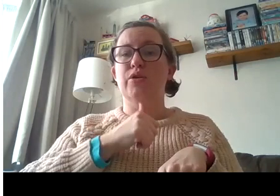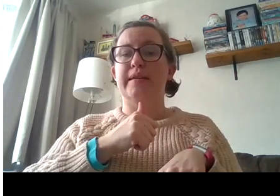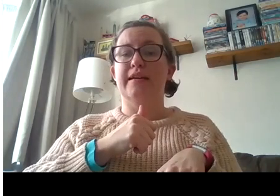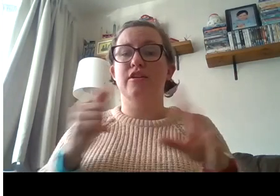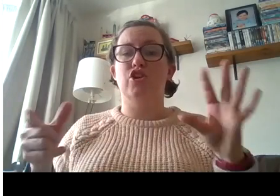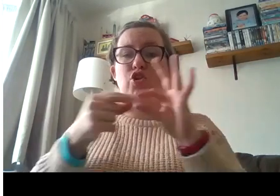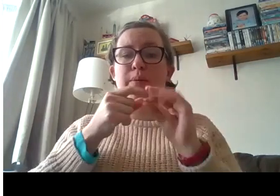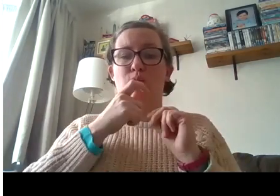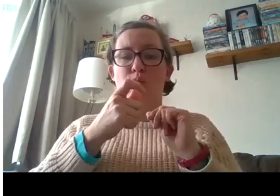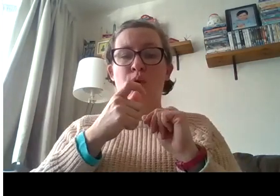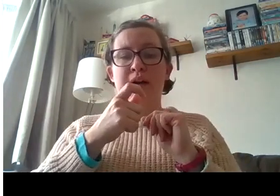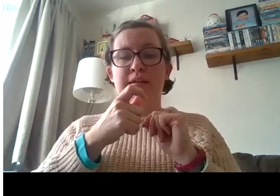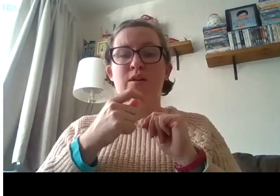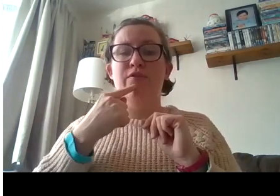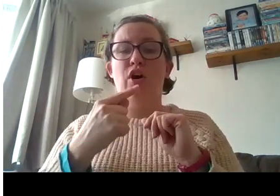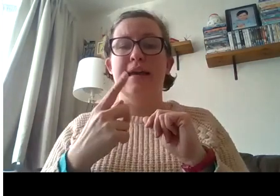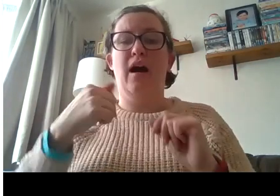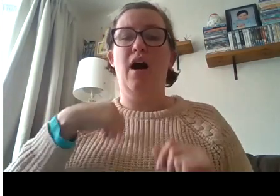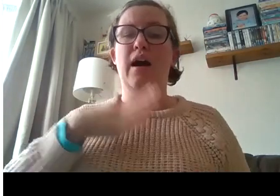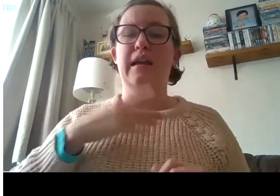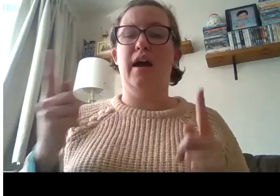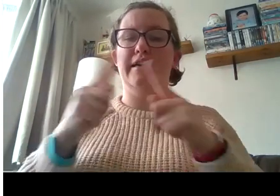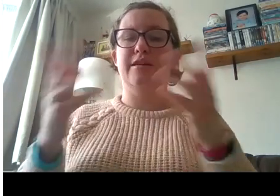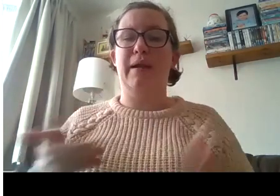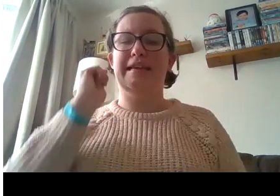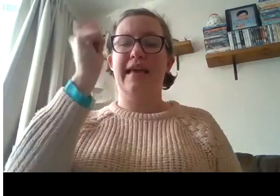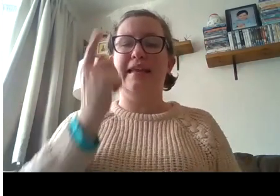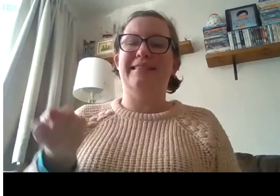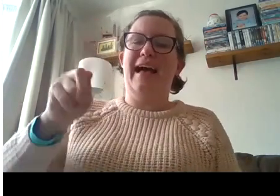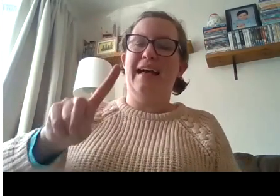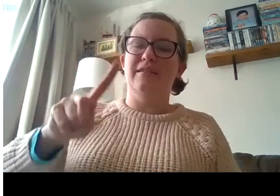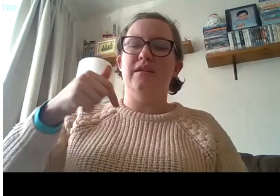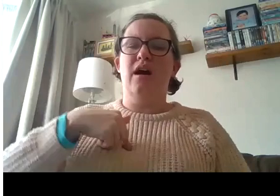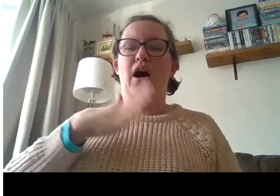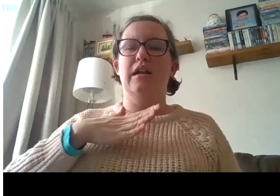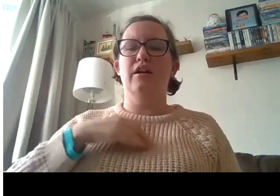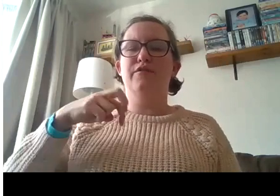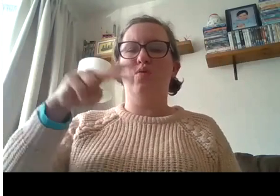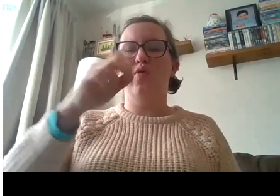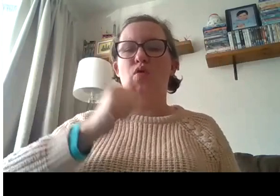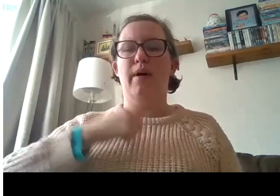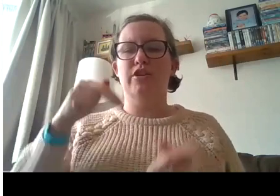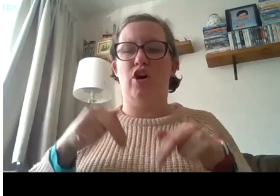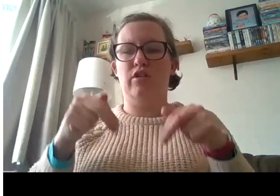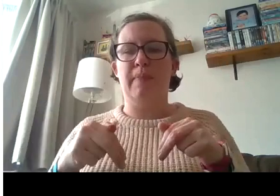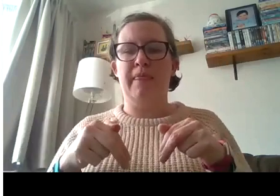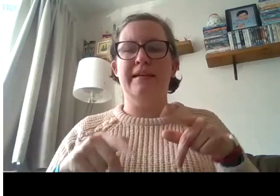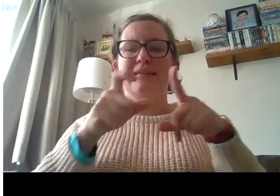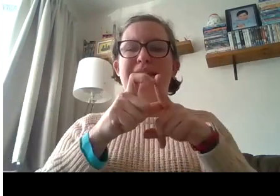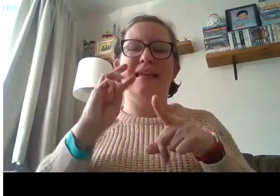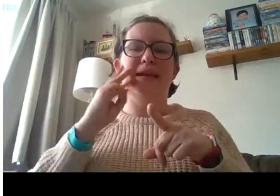Sometimes you can use it to join words. So we've got here, I like to play tennis and I love to walk my